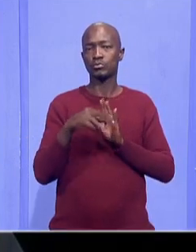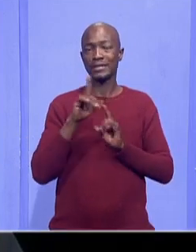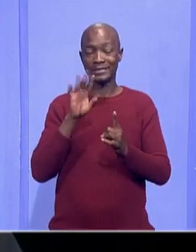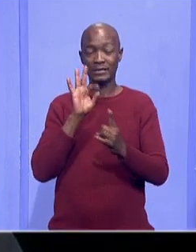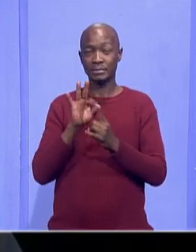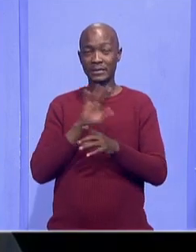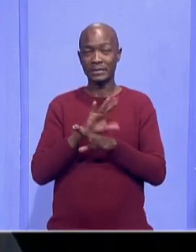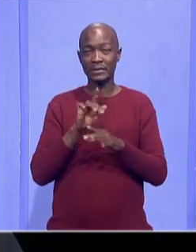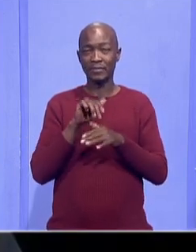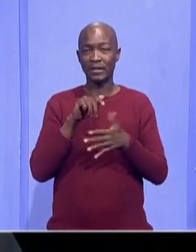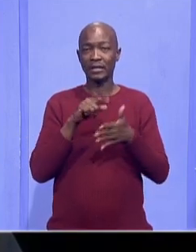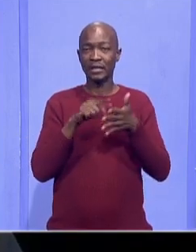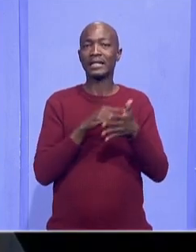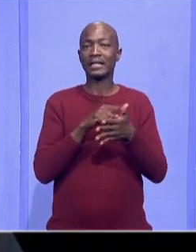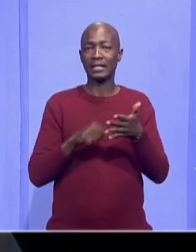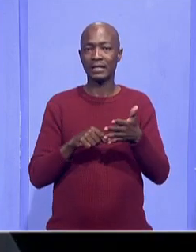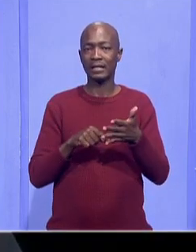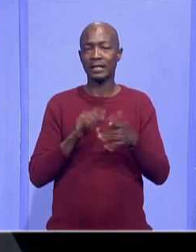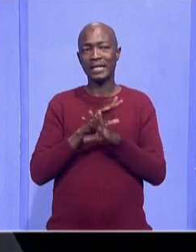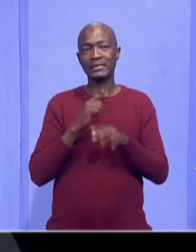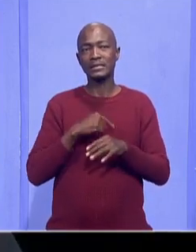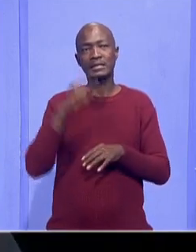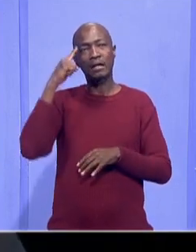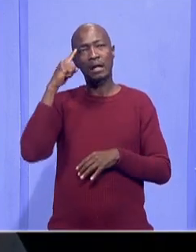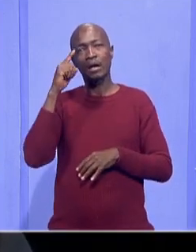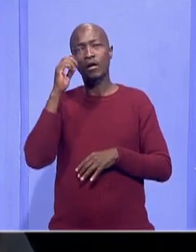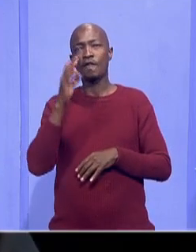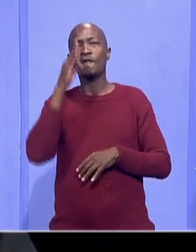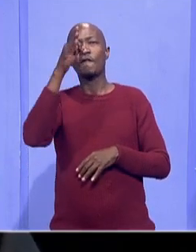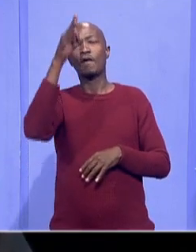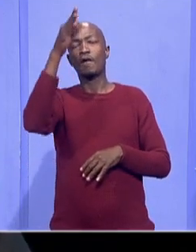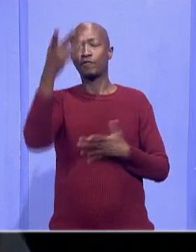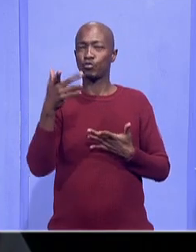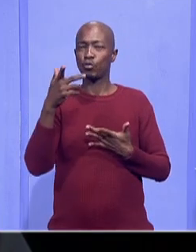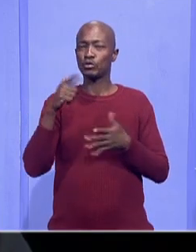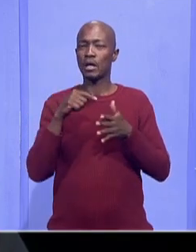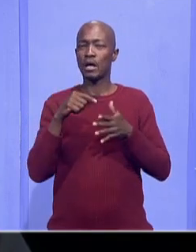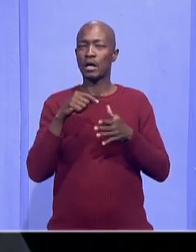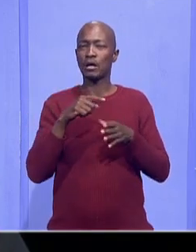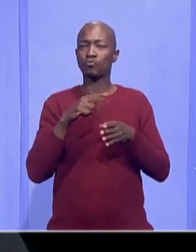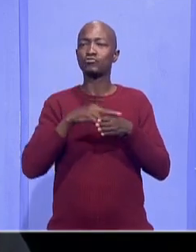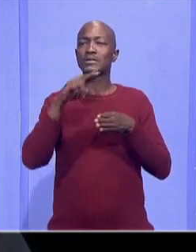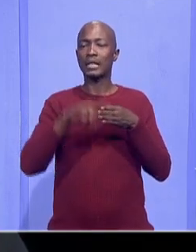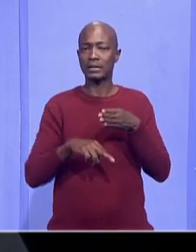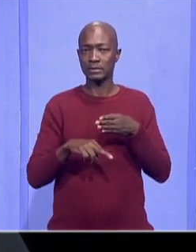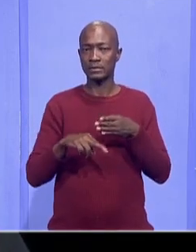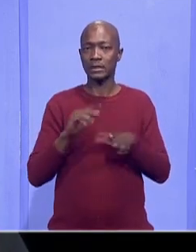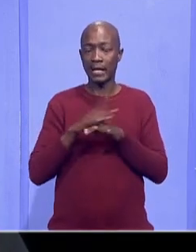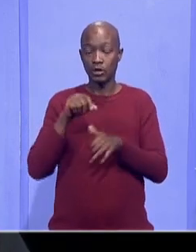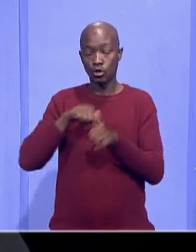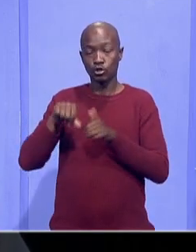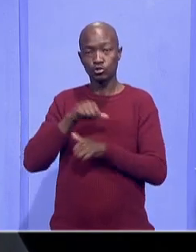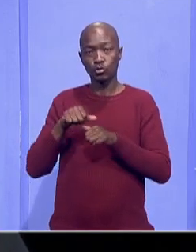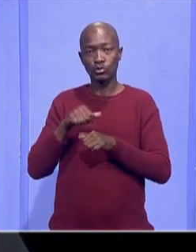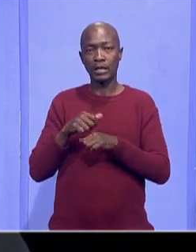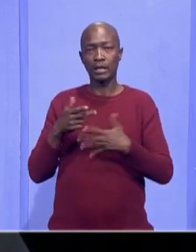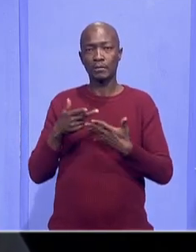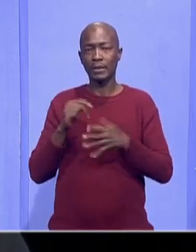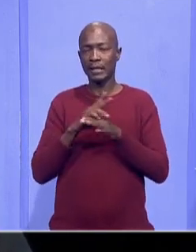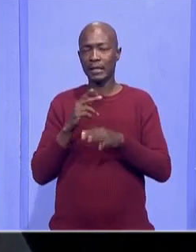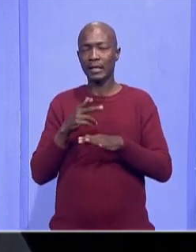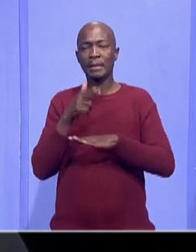is about predicting or projecting the results, but also about social media monitoring, looking at the sentiment on the